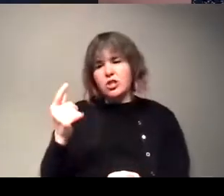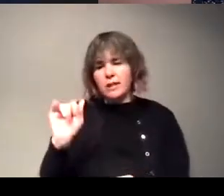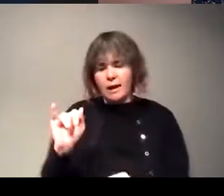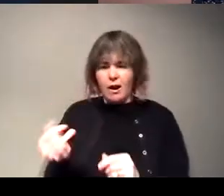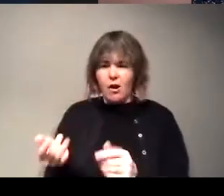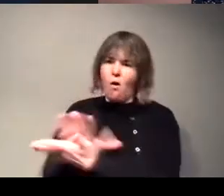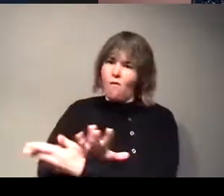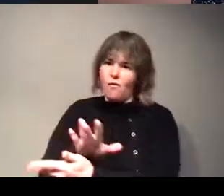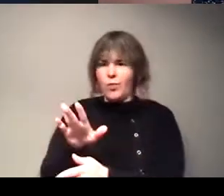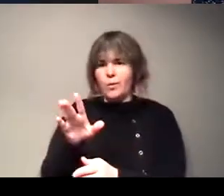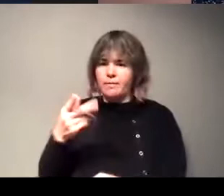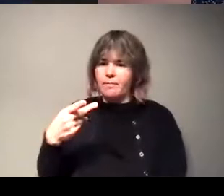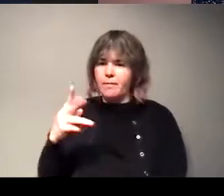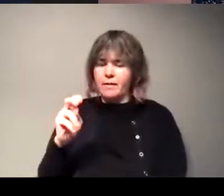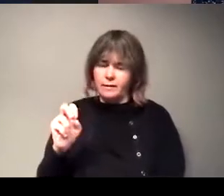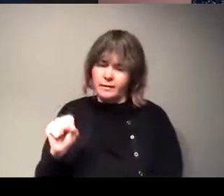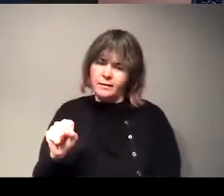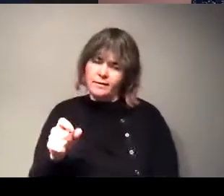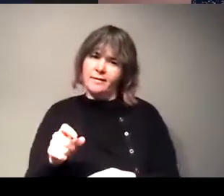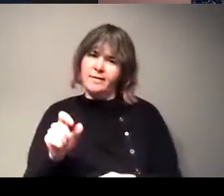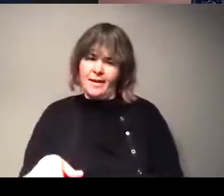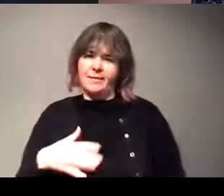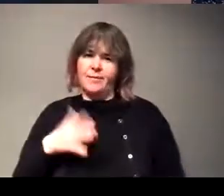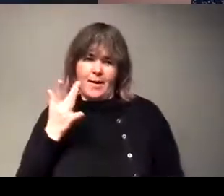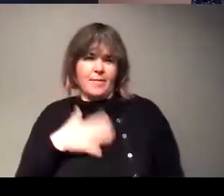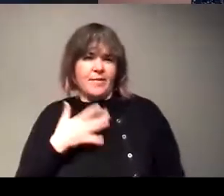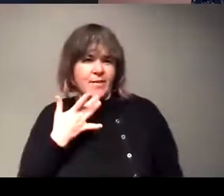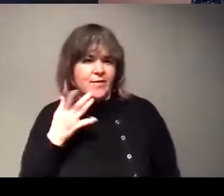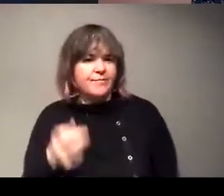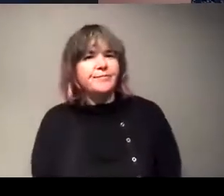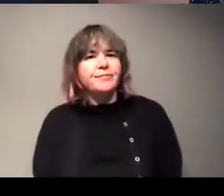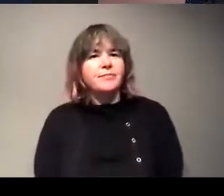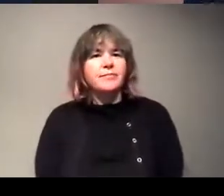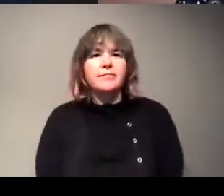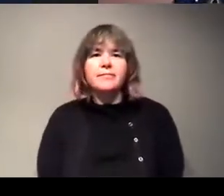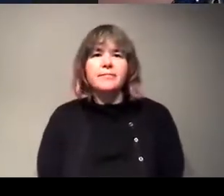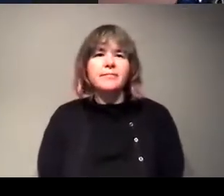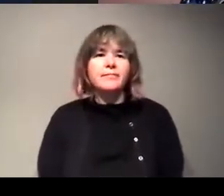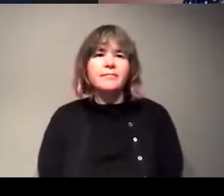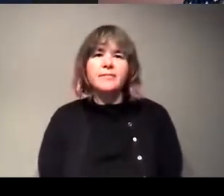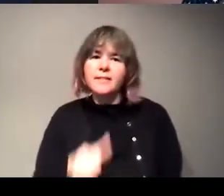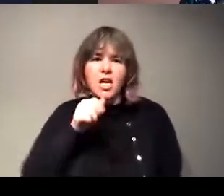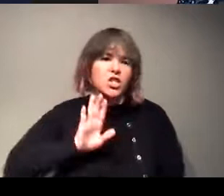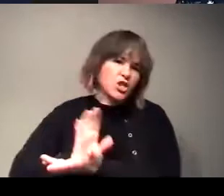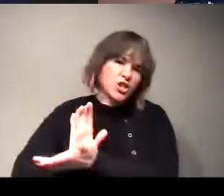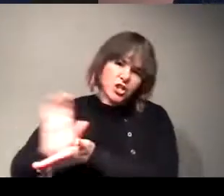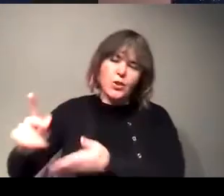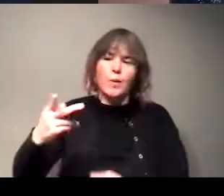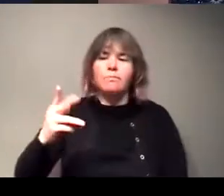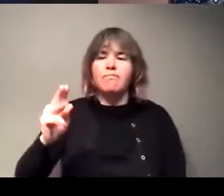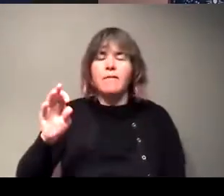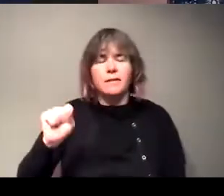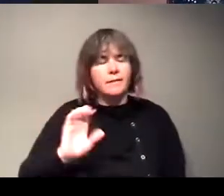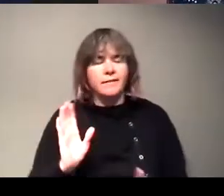porgs. So they're my favorite Star Wars animal because of that. So we didn't just push them out of the way for the movie. They're